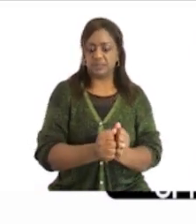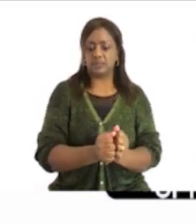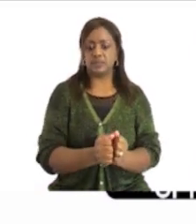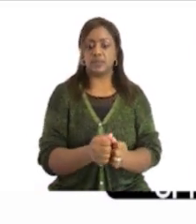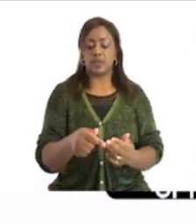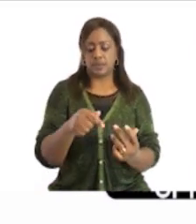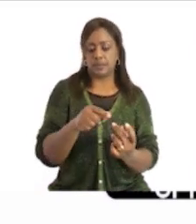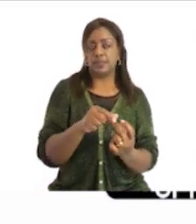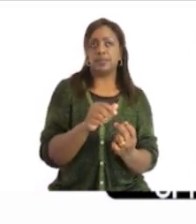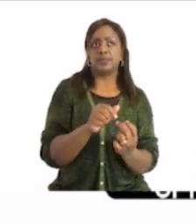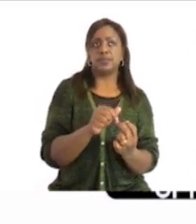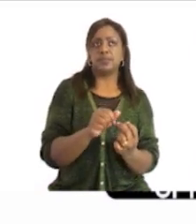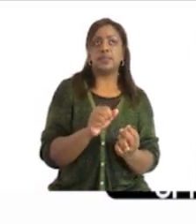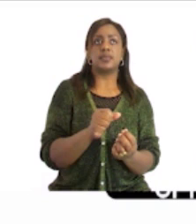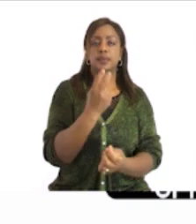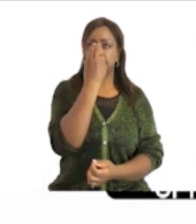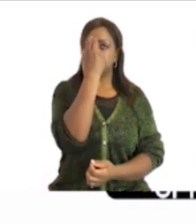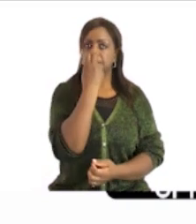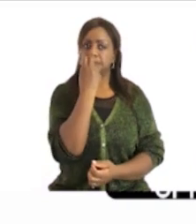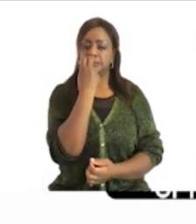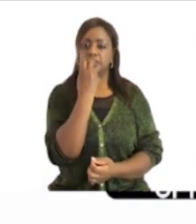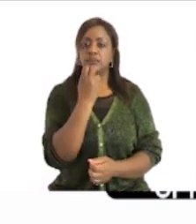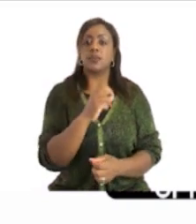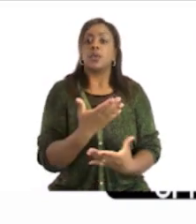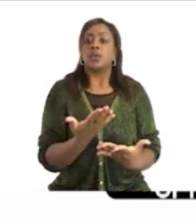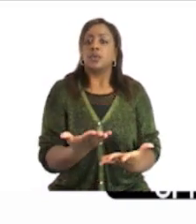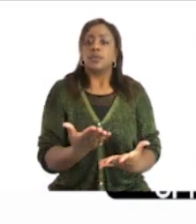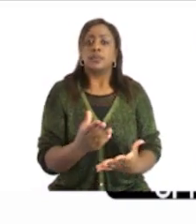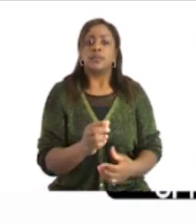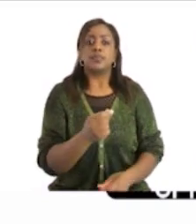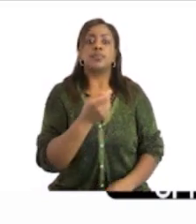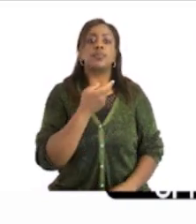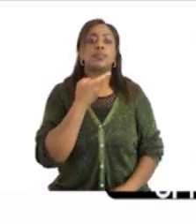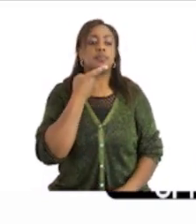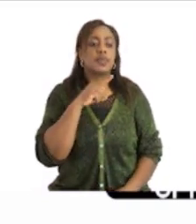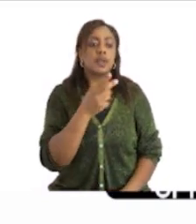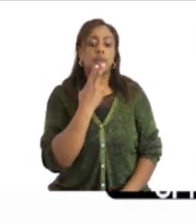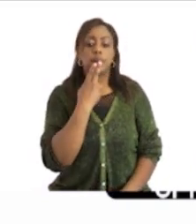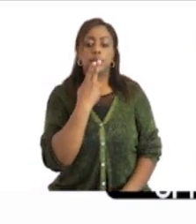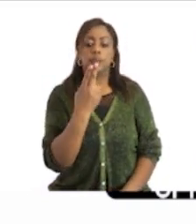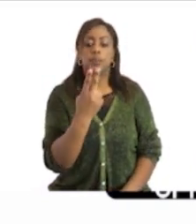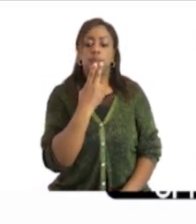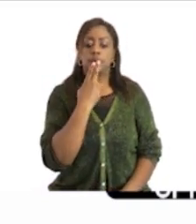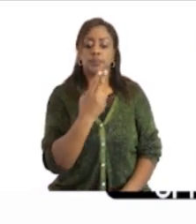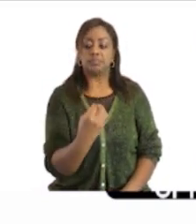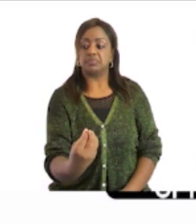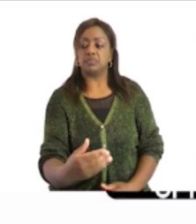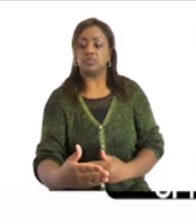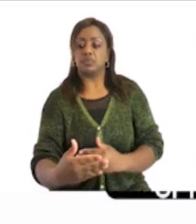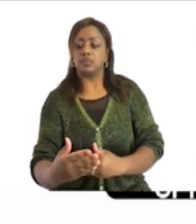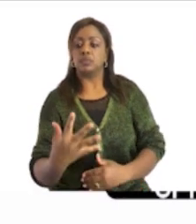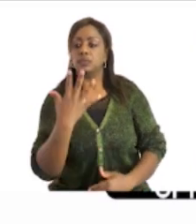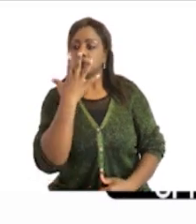sick. And when someone in the family smokes, the rest of the family inhales the smoke and the fumes. So that means